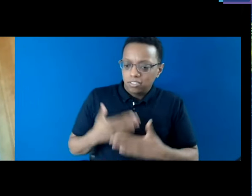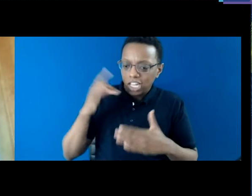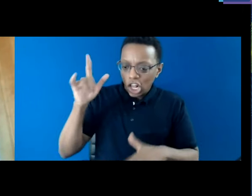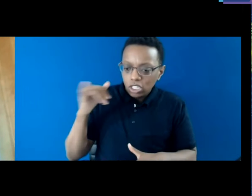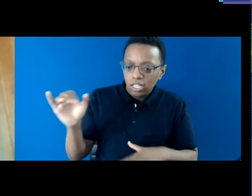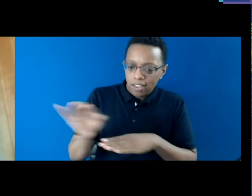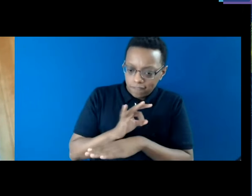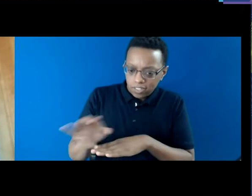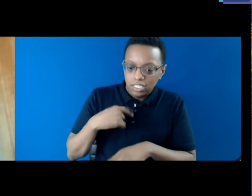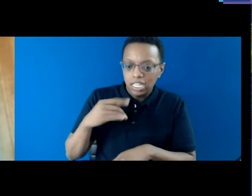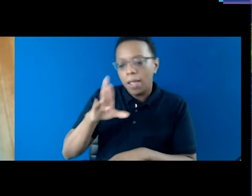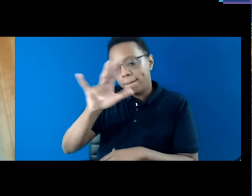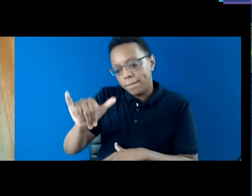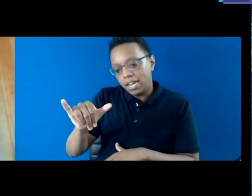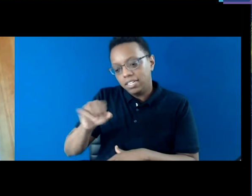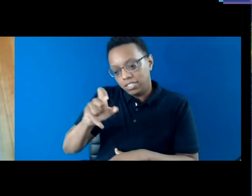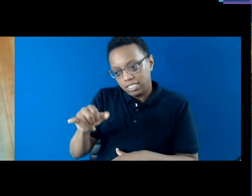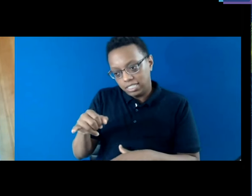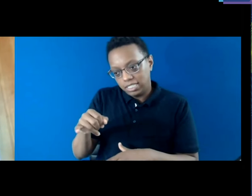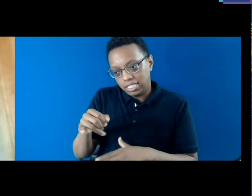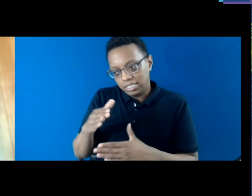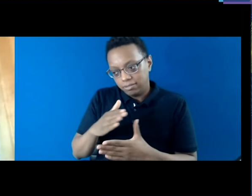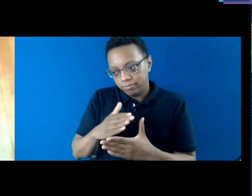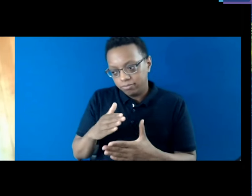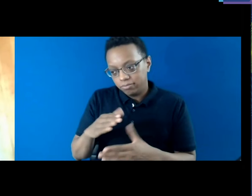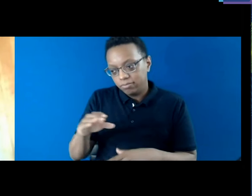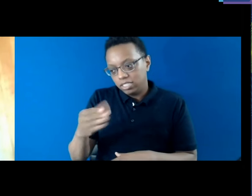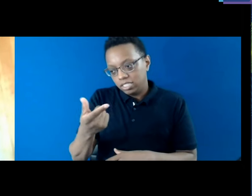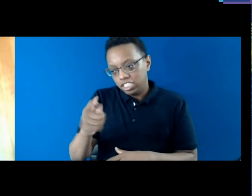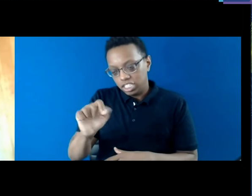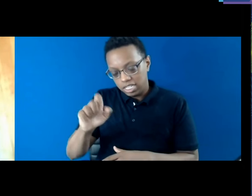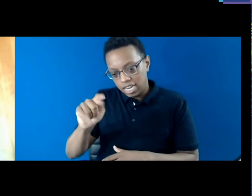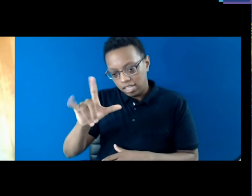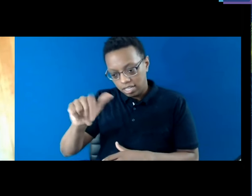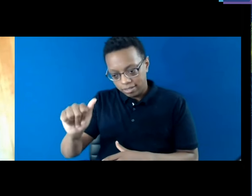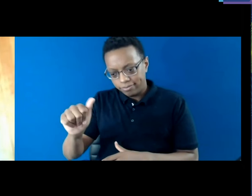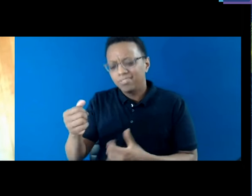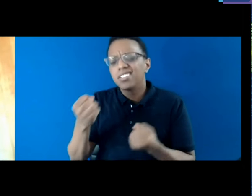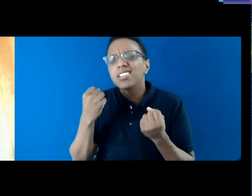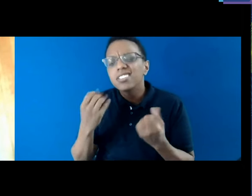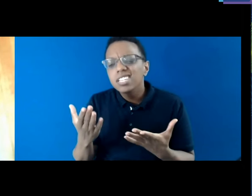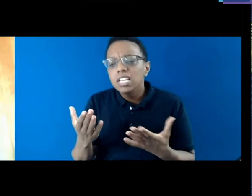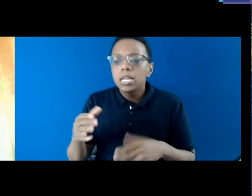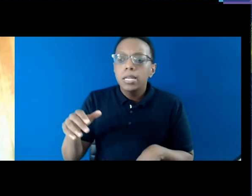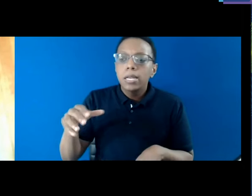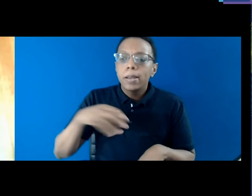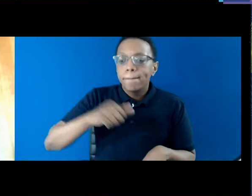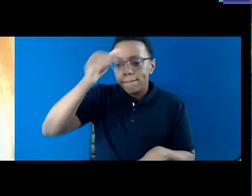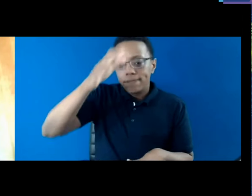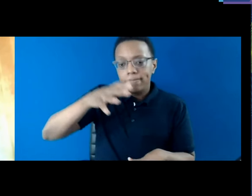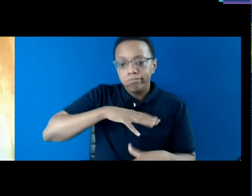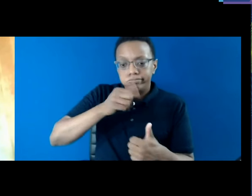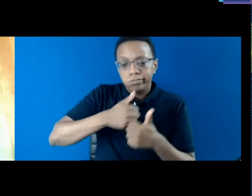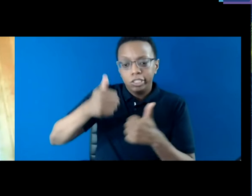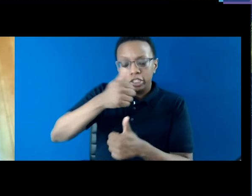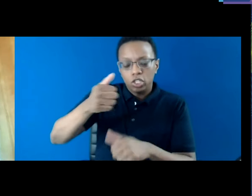like binary sex genitalia should. And of course, there were very patriarchal norms for what, and sexist norms for what genitalia